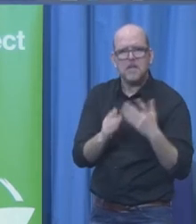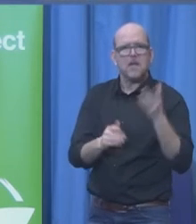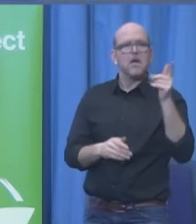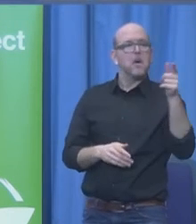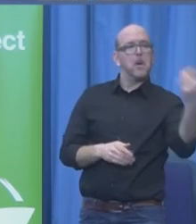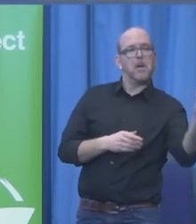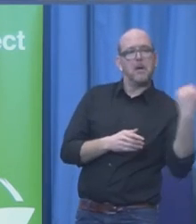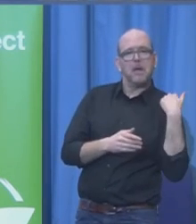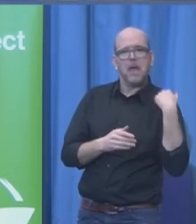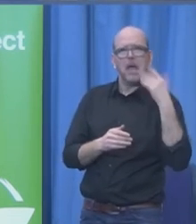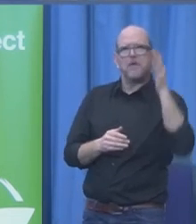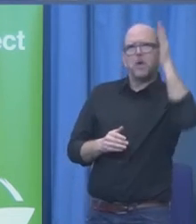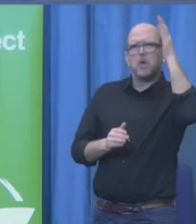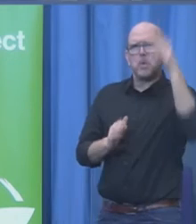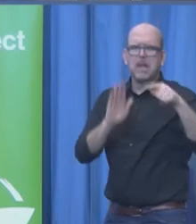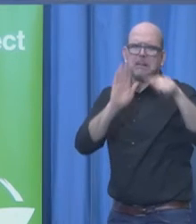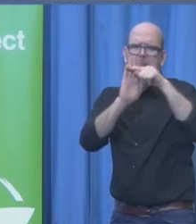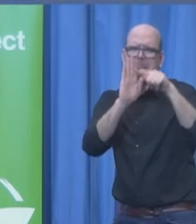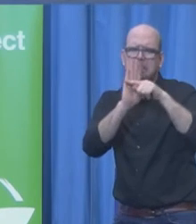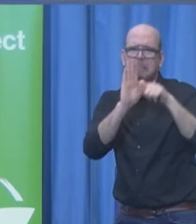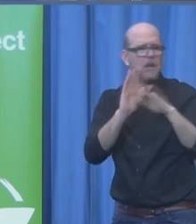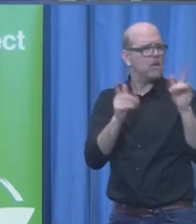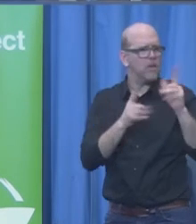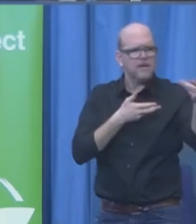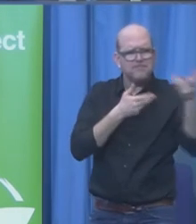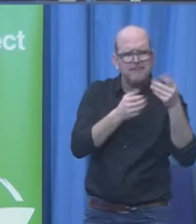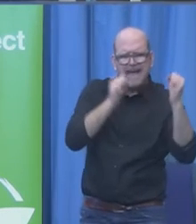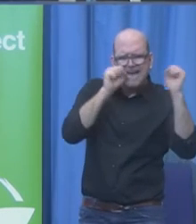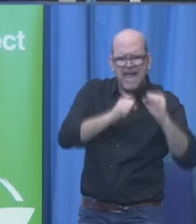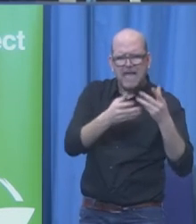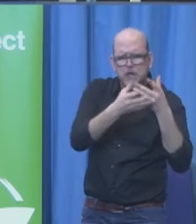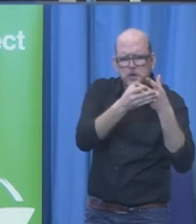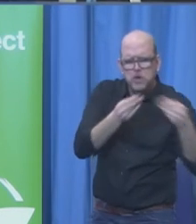I also, as politician,